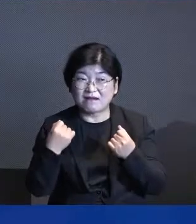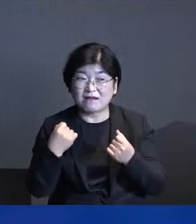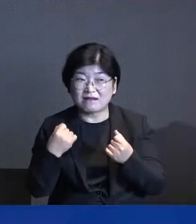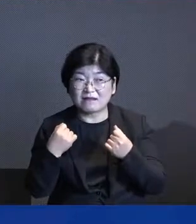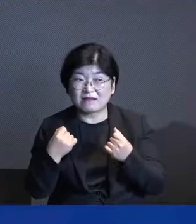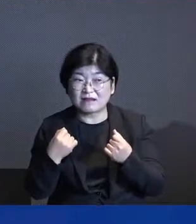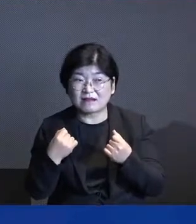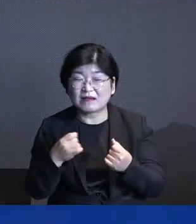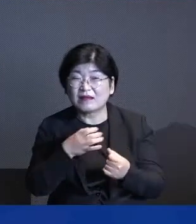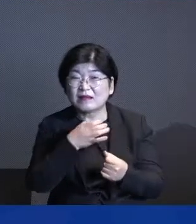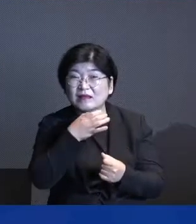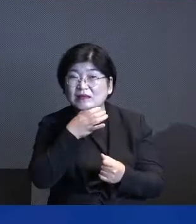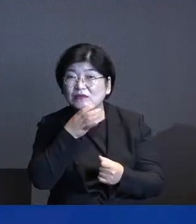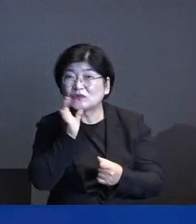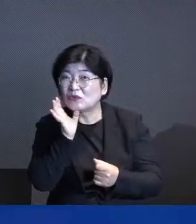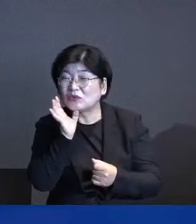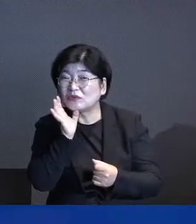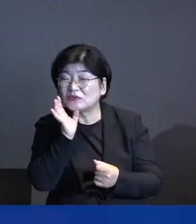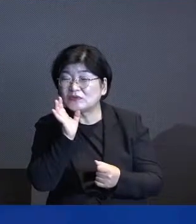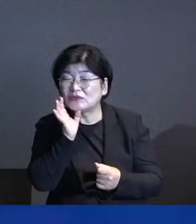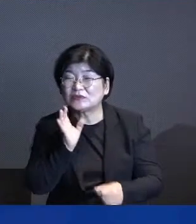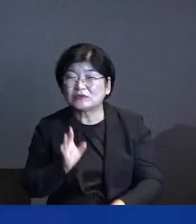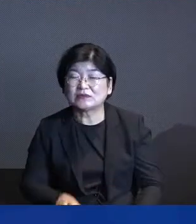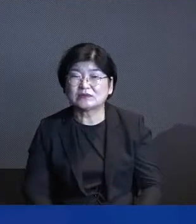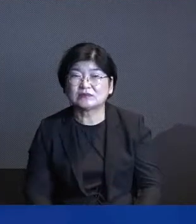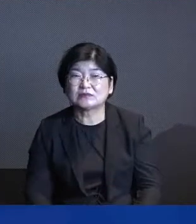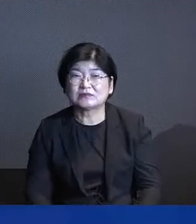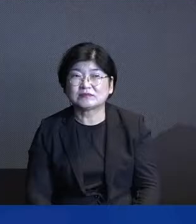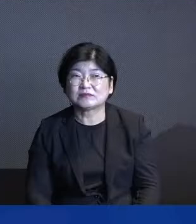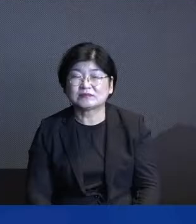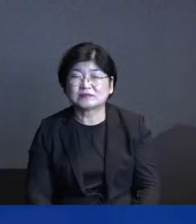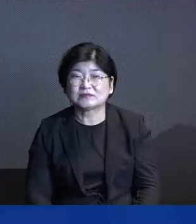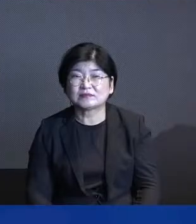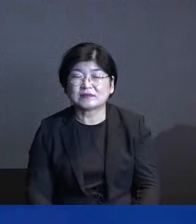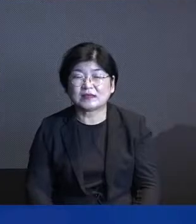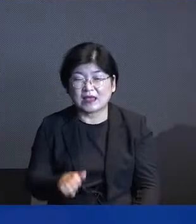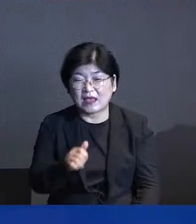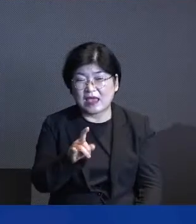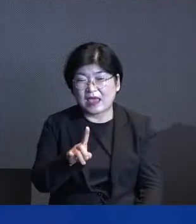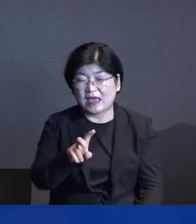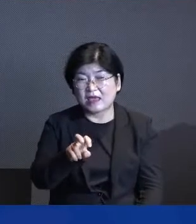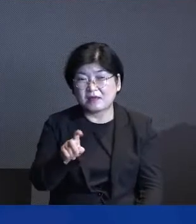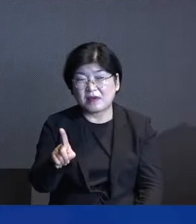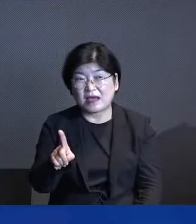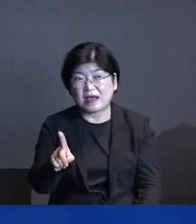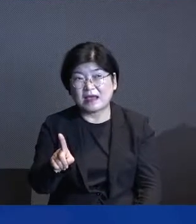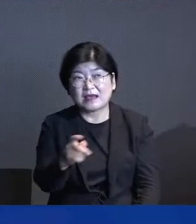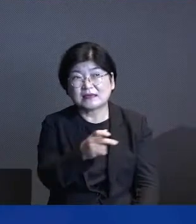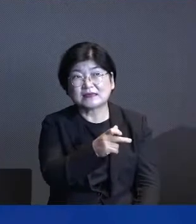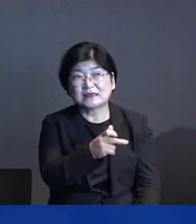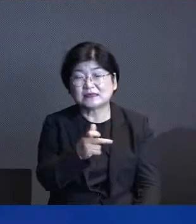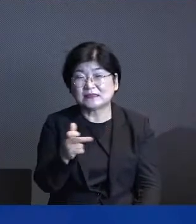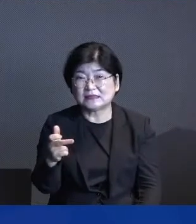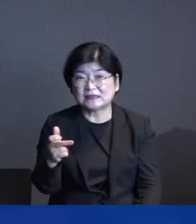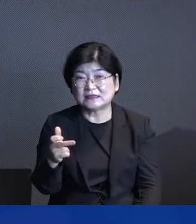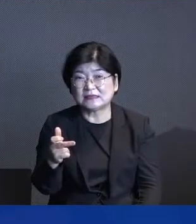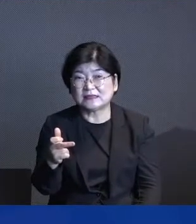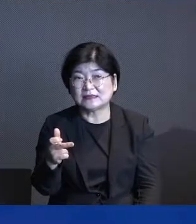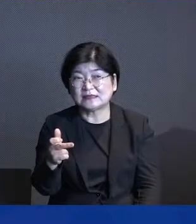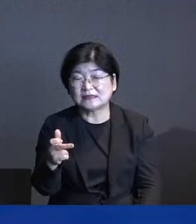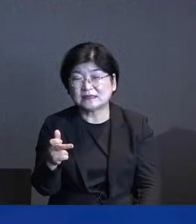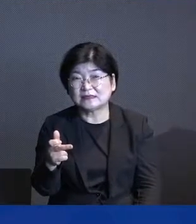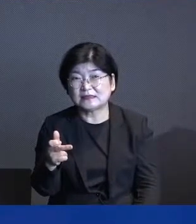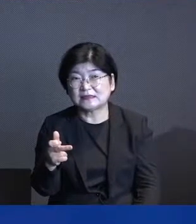old people, senior citizen group, hippocampus, the volume of hippocampus stays similar to the middle-aged